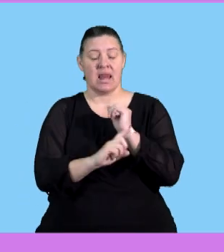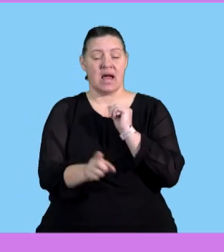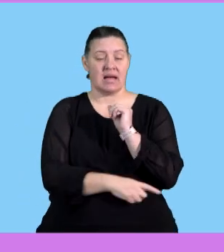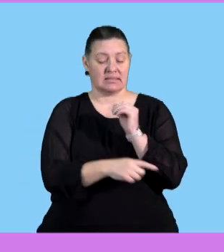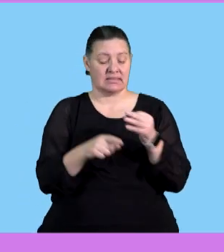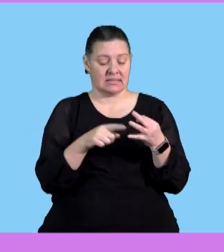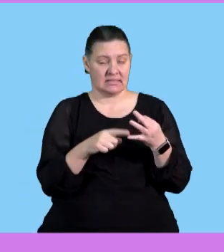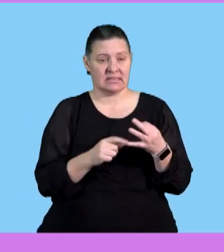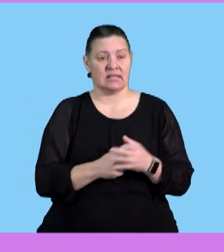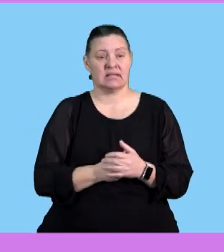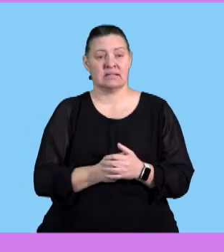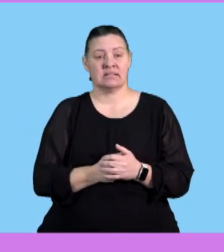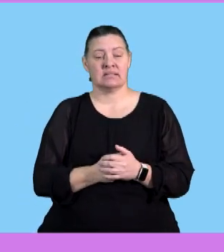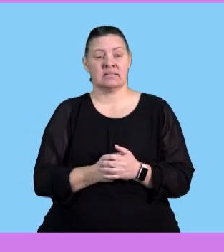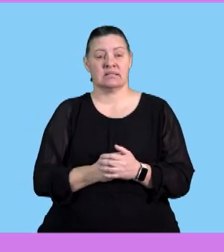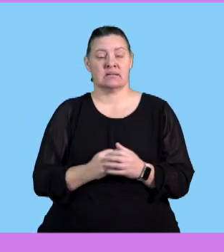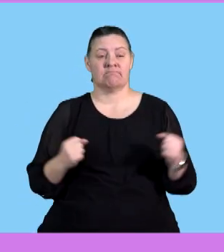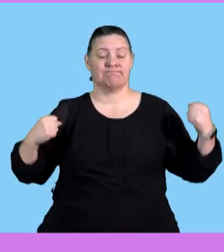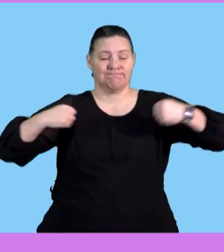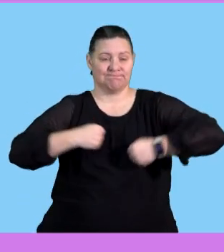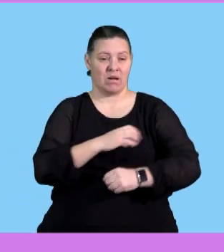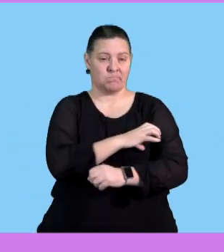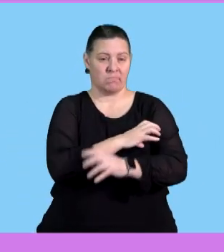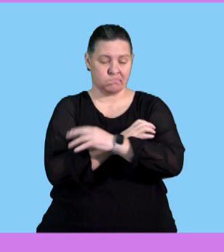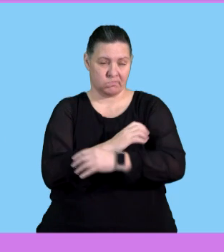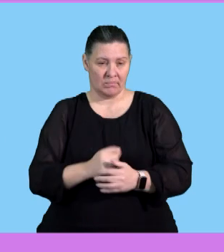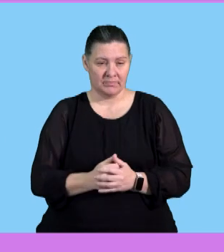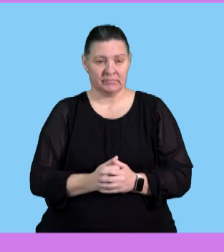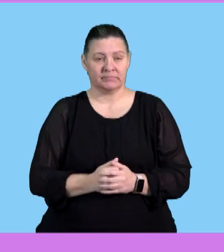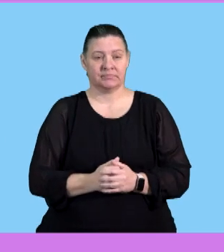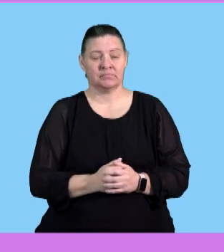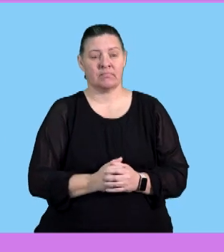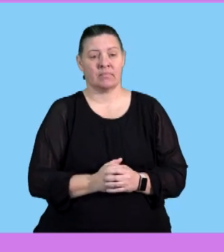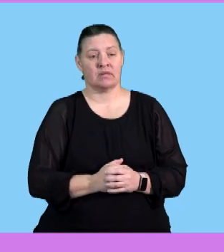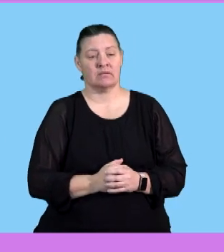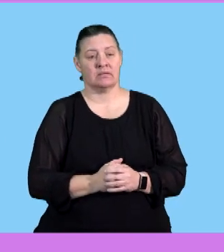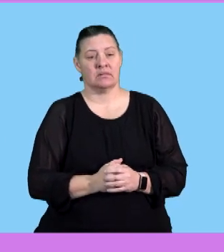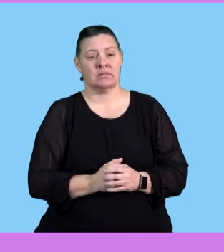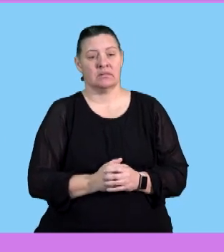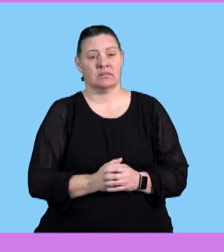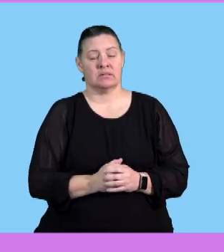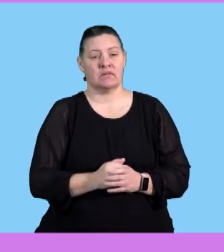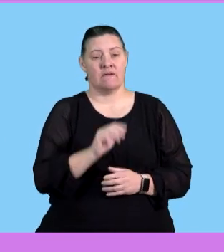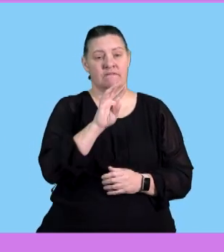122.73. And our last item, which is baseball jacket.